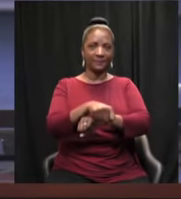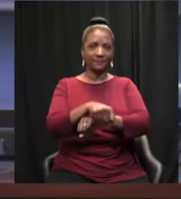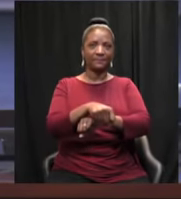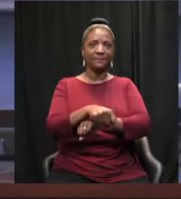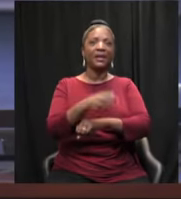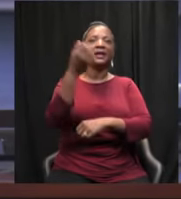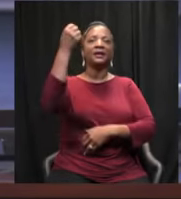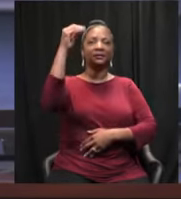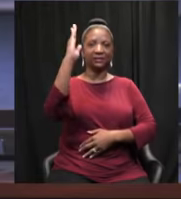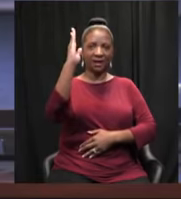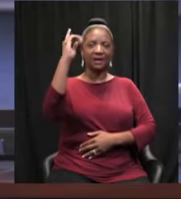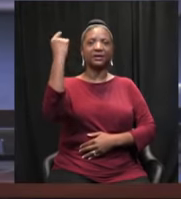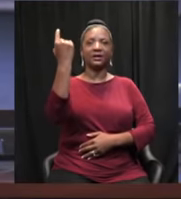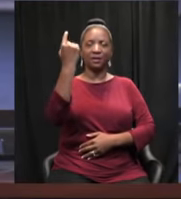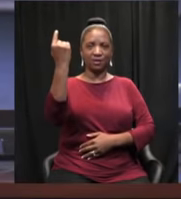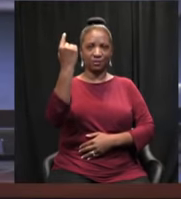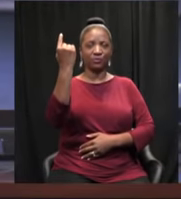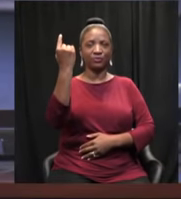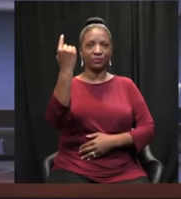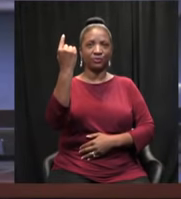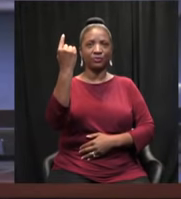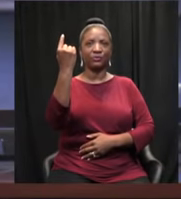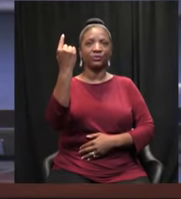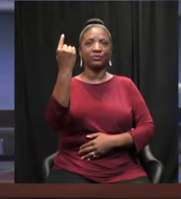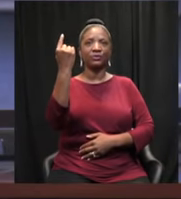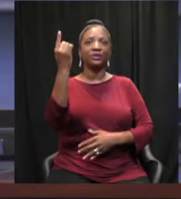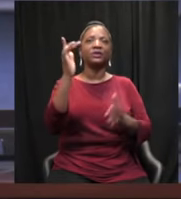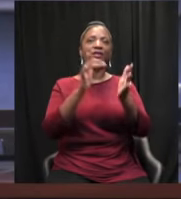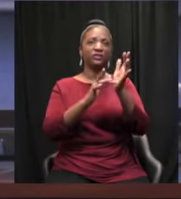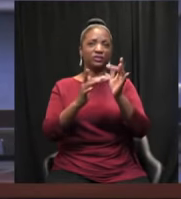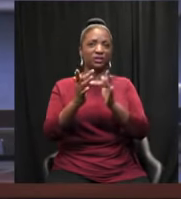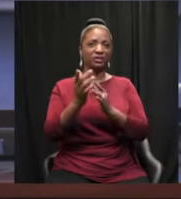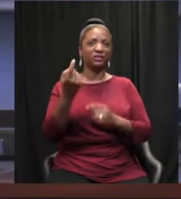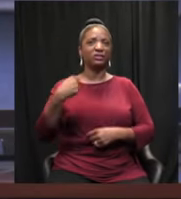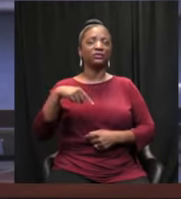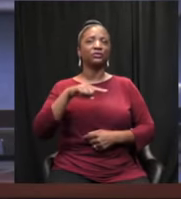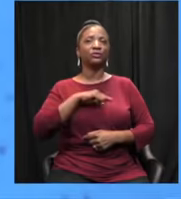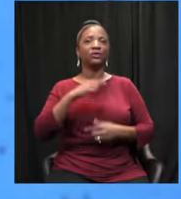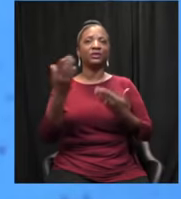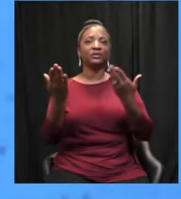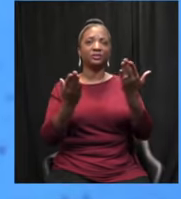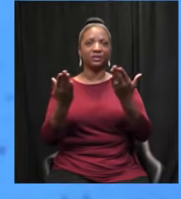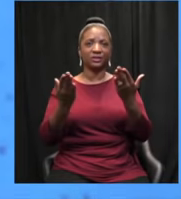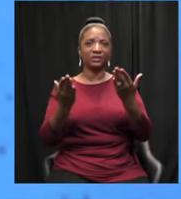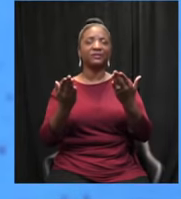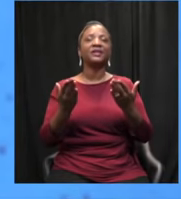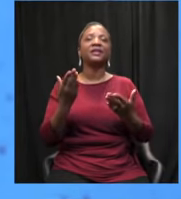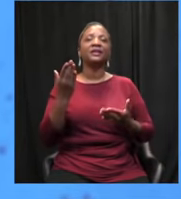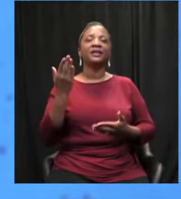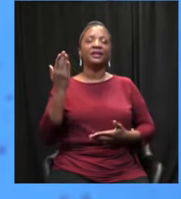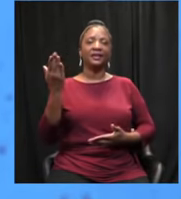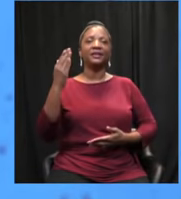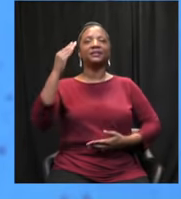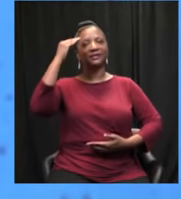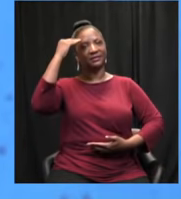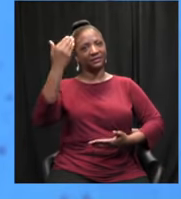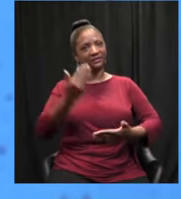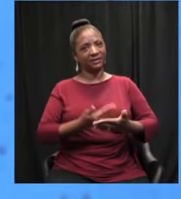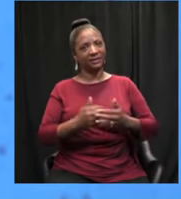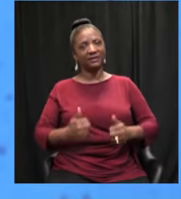by himself. That's the Jesus that we serve. He is the Son of the Living